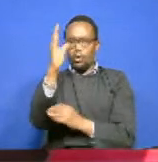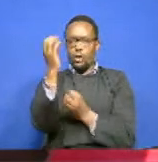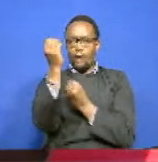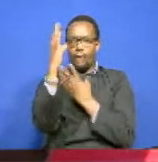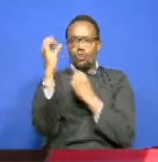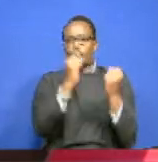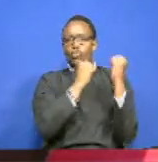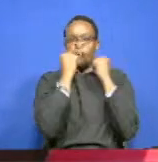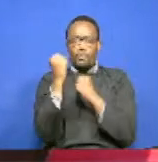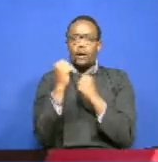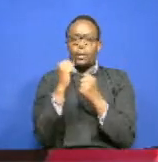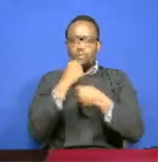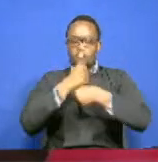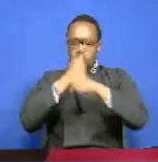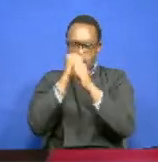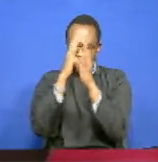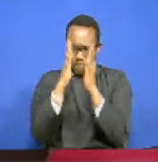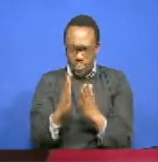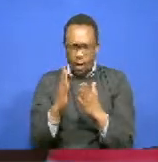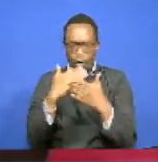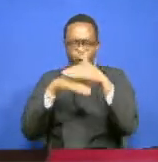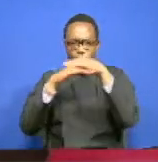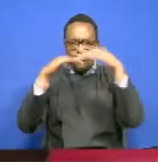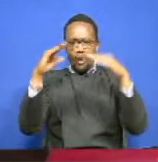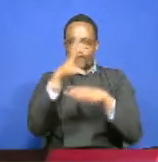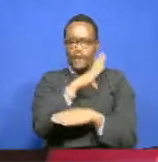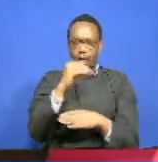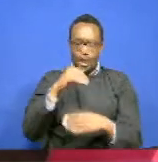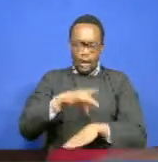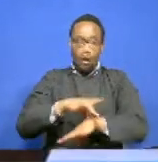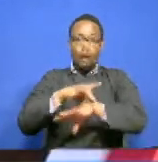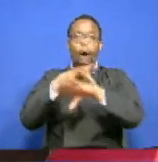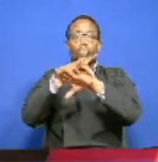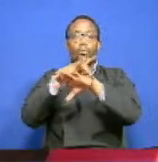the Father, the Almighty, creator of heaven and earth.